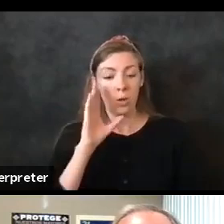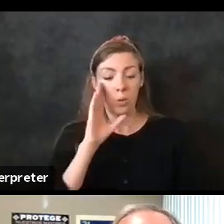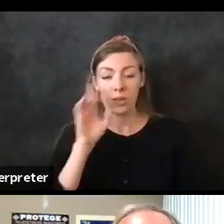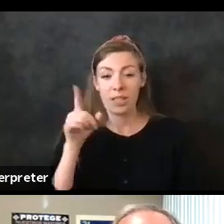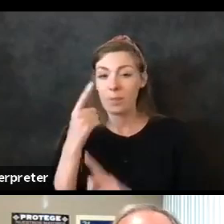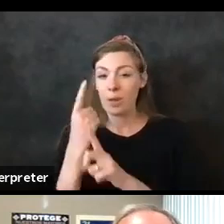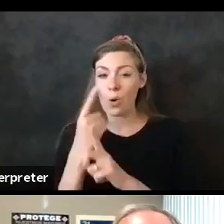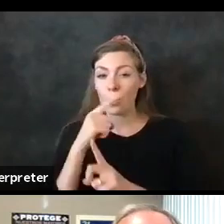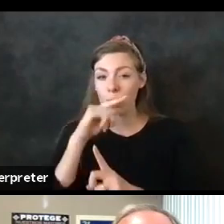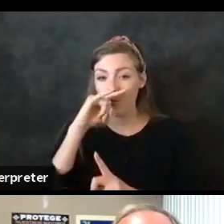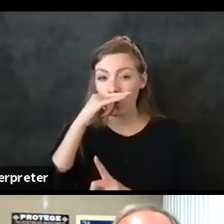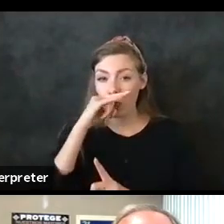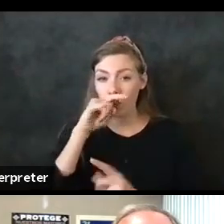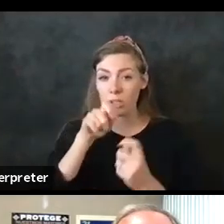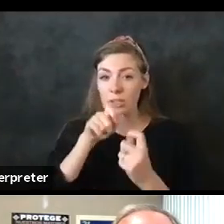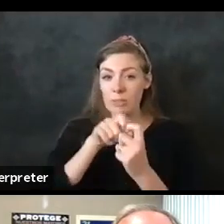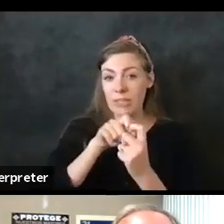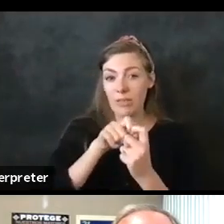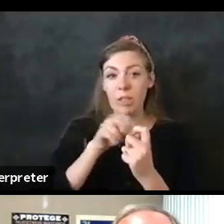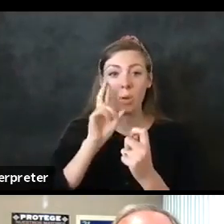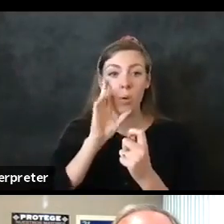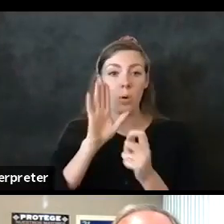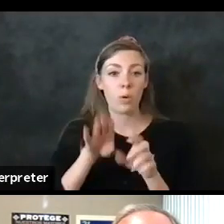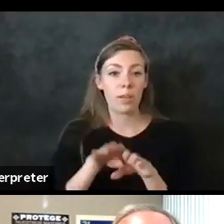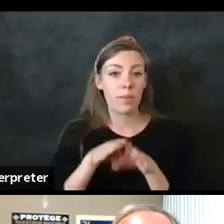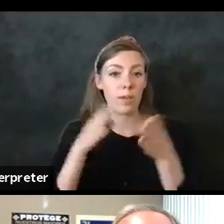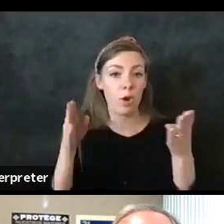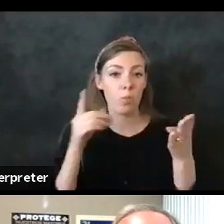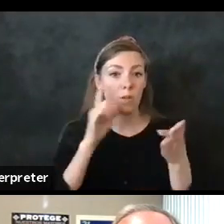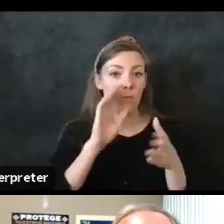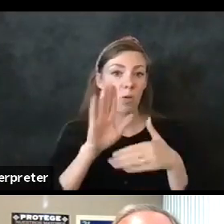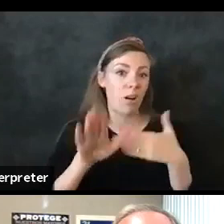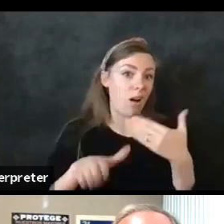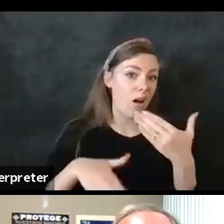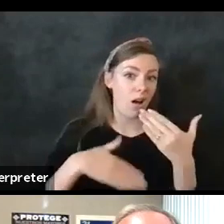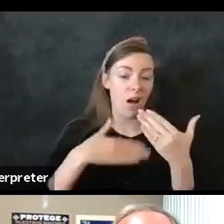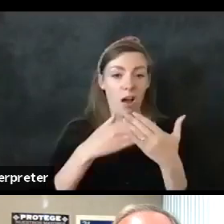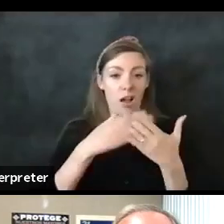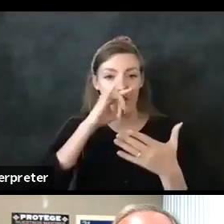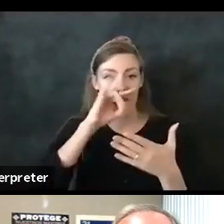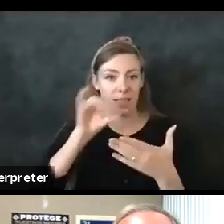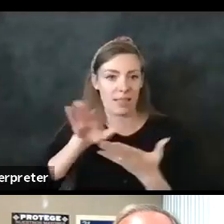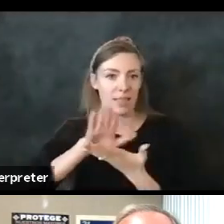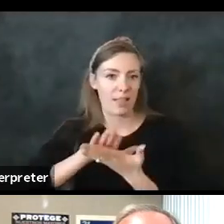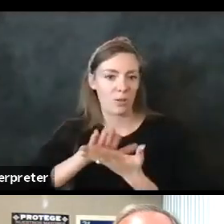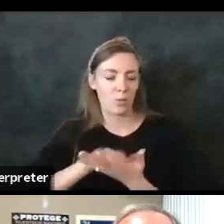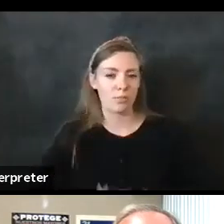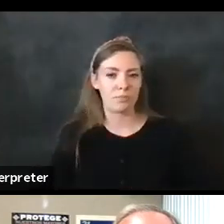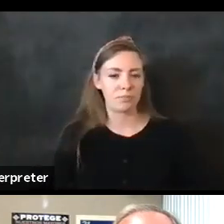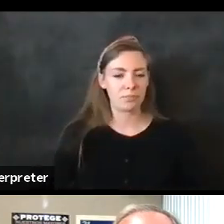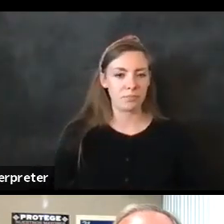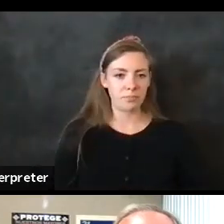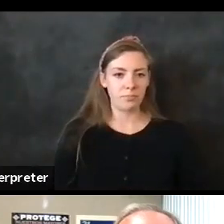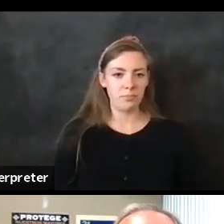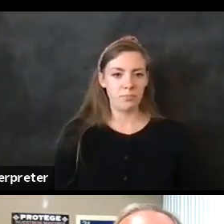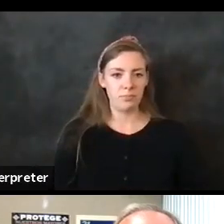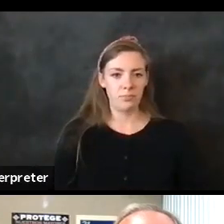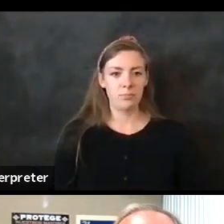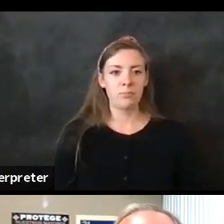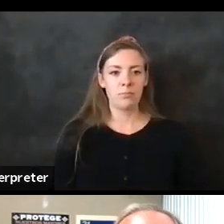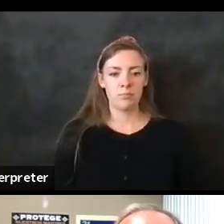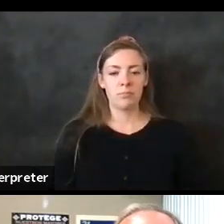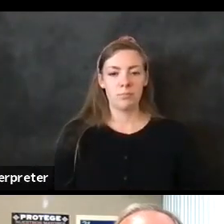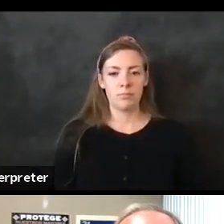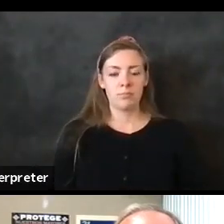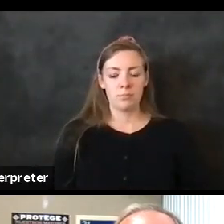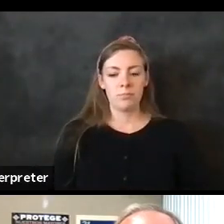children, certain children, or will these be open to all the kids in that school or that school district? Those are good questions,